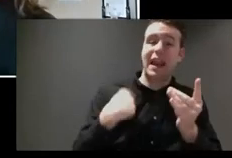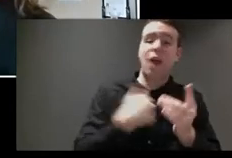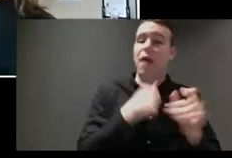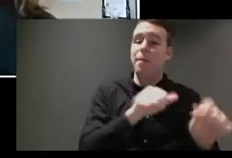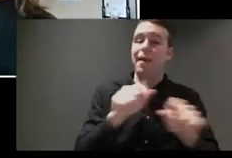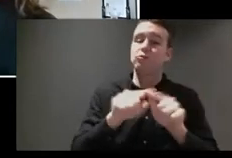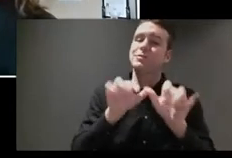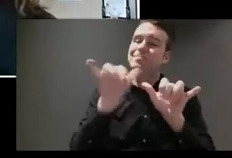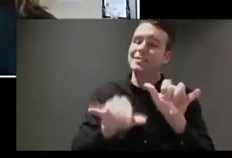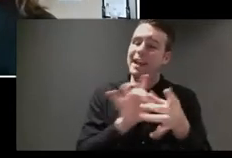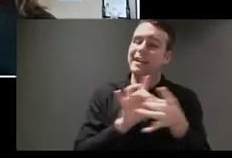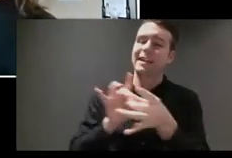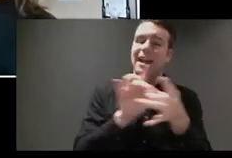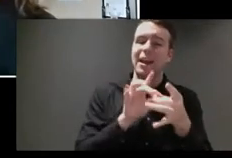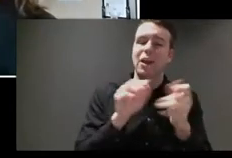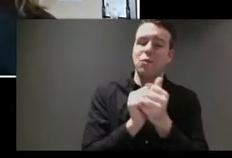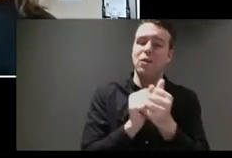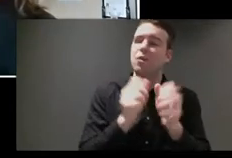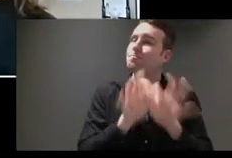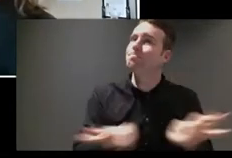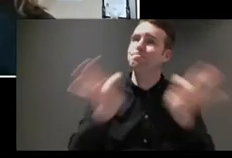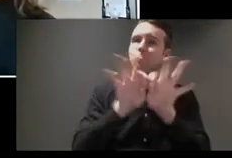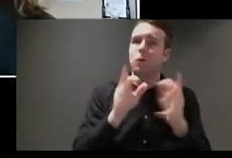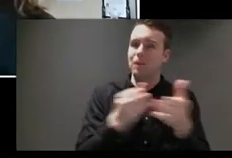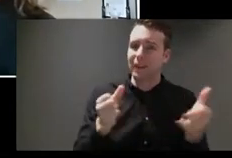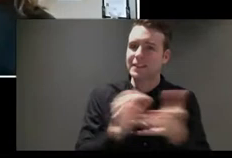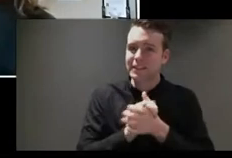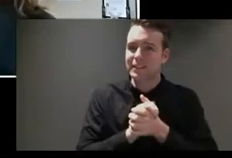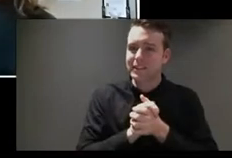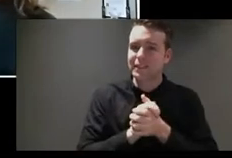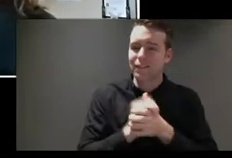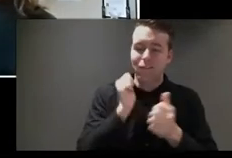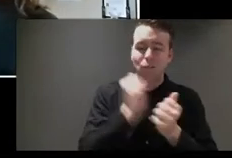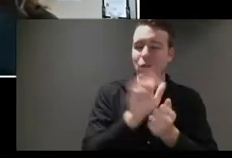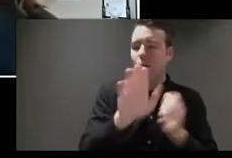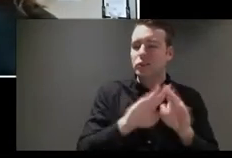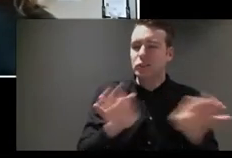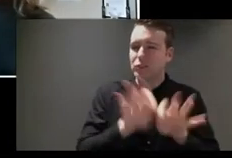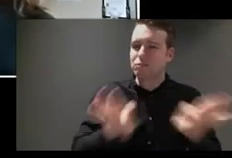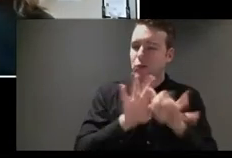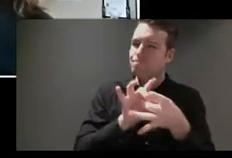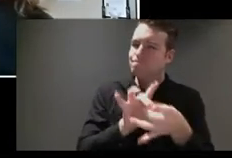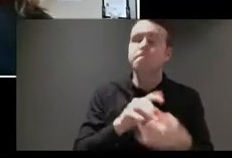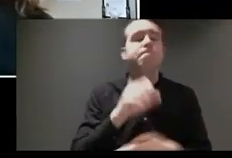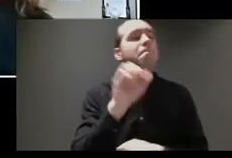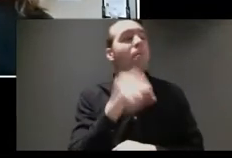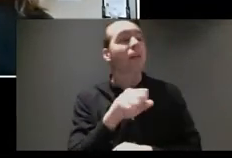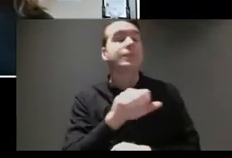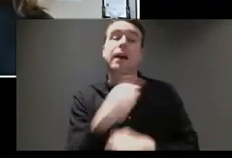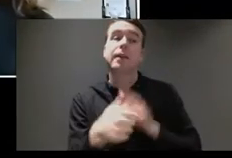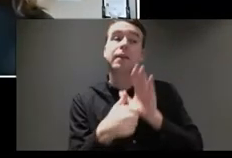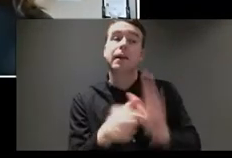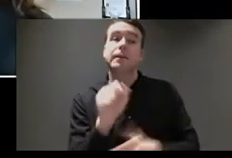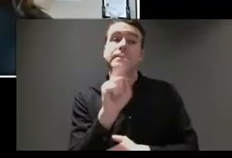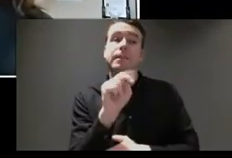stay connected to matters of utmost importance for your child. Yes. Now, another indicator, Sandeep, is